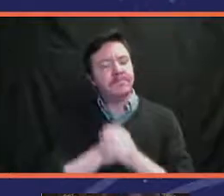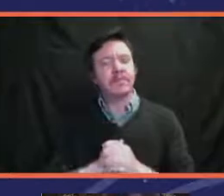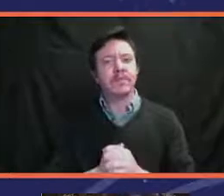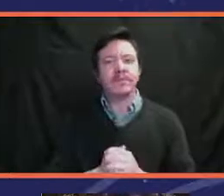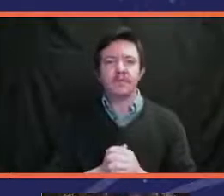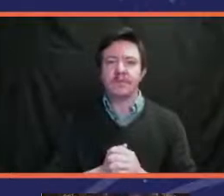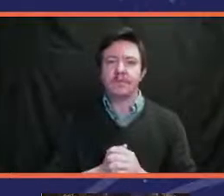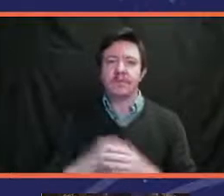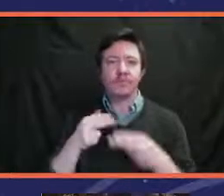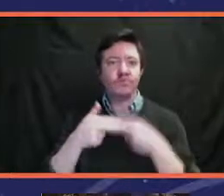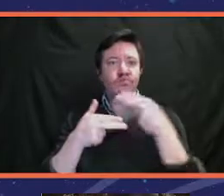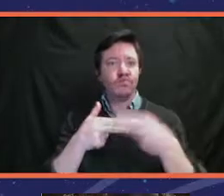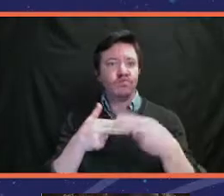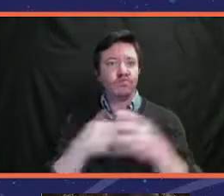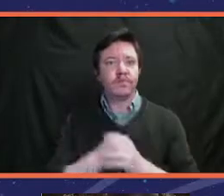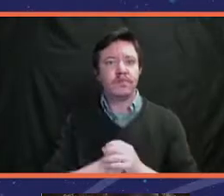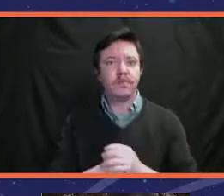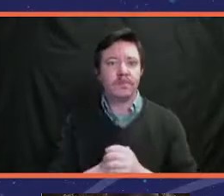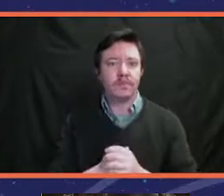slide.